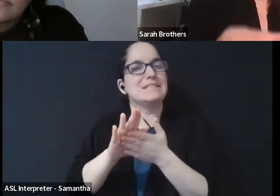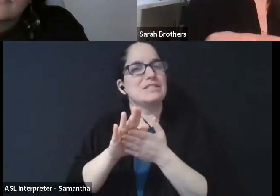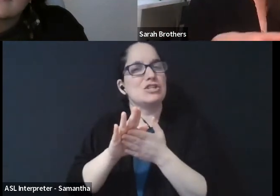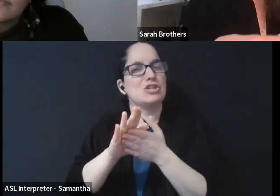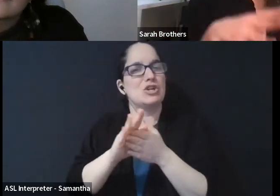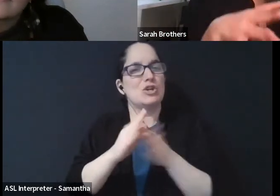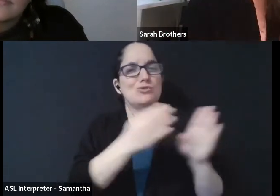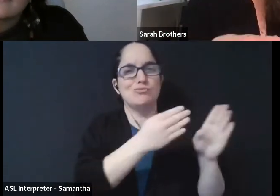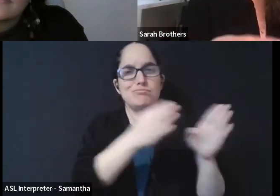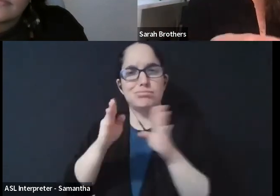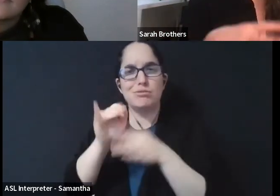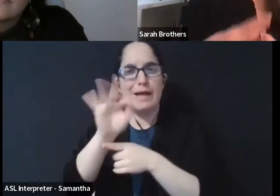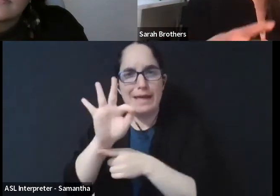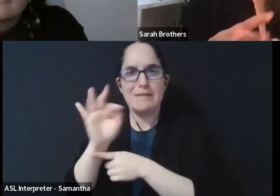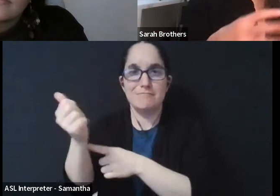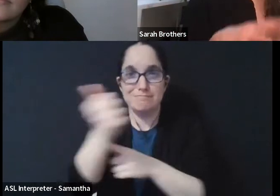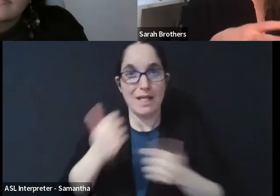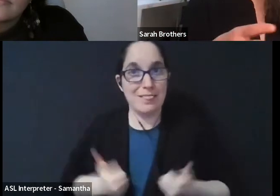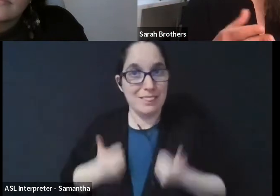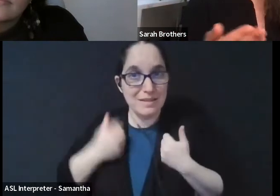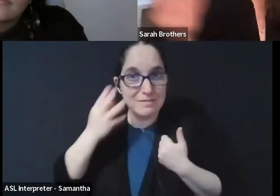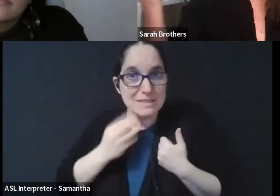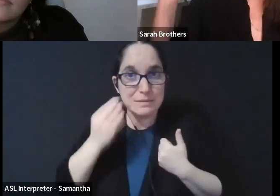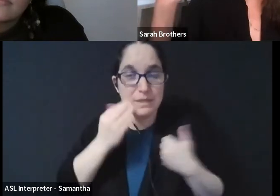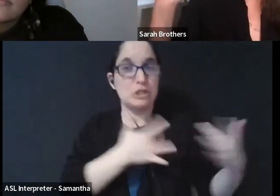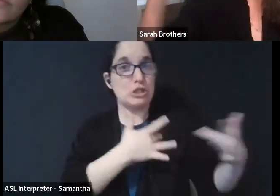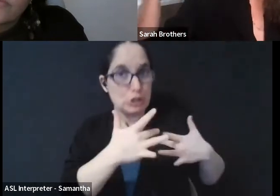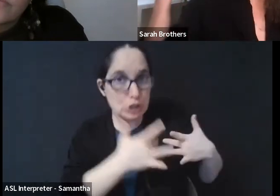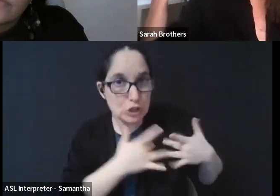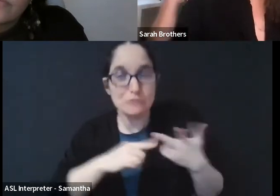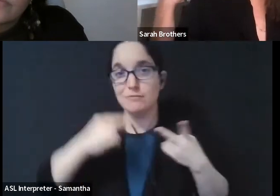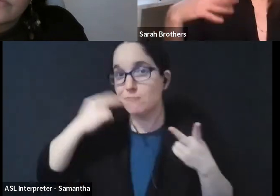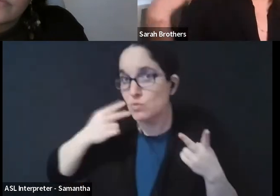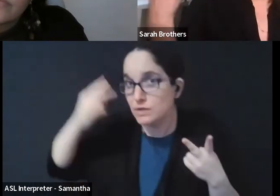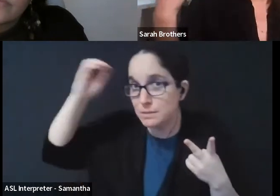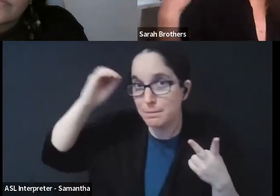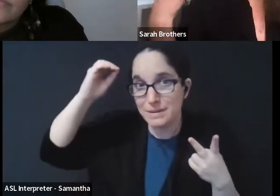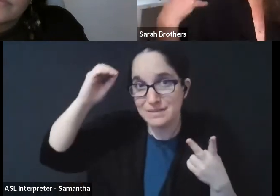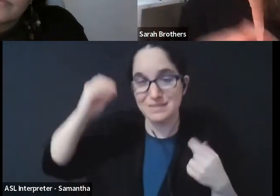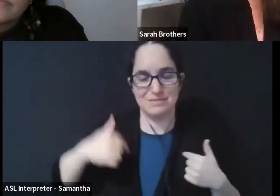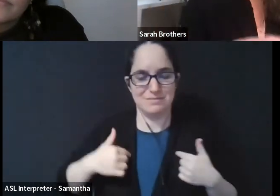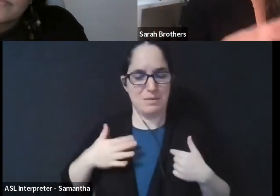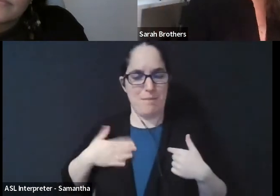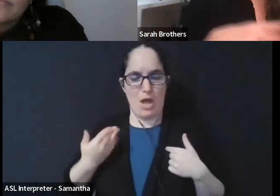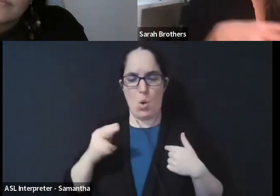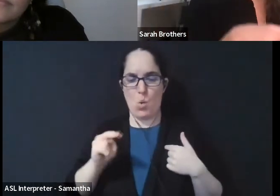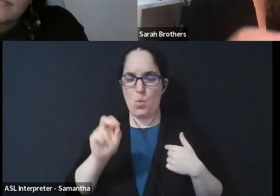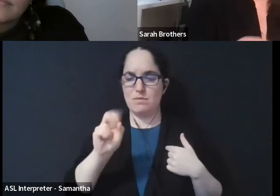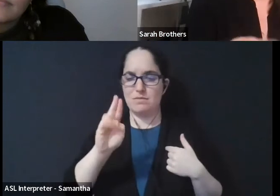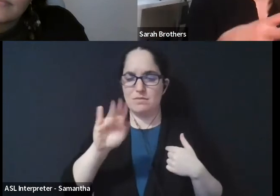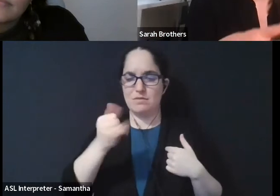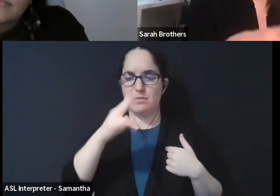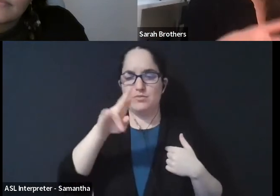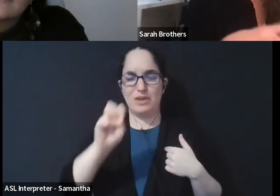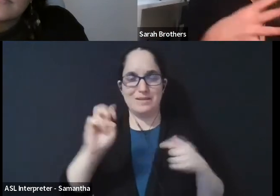with living experiences, voices, concerns and experiences, and play with removing my own kind of subjective perspective and